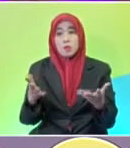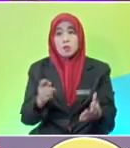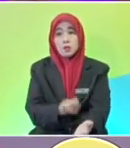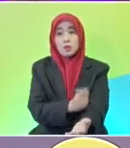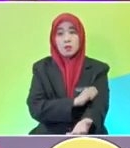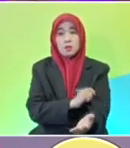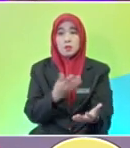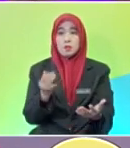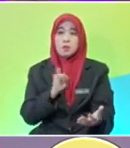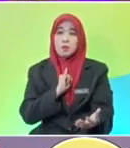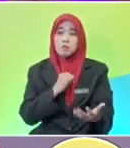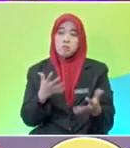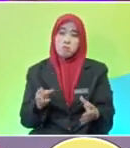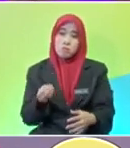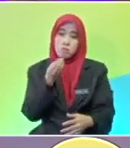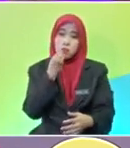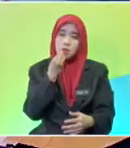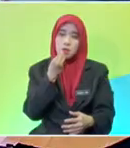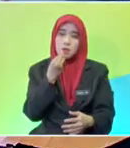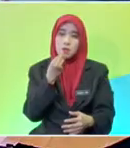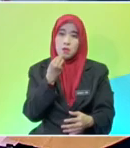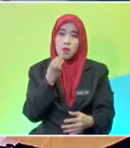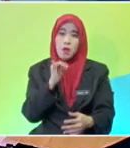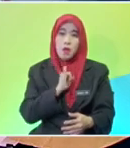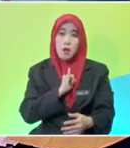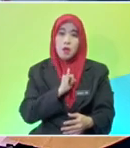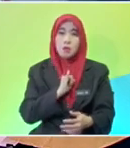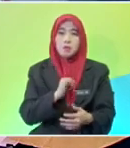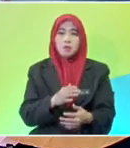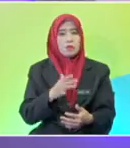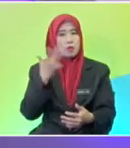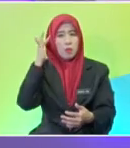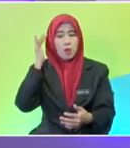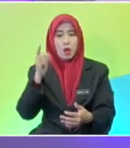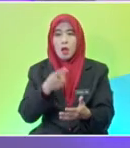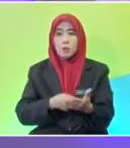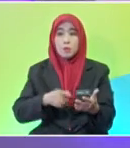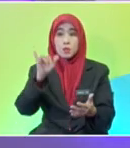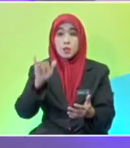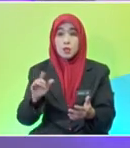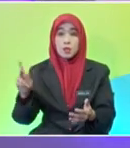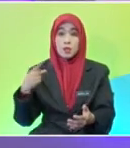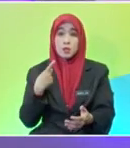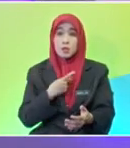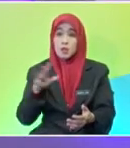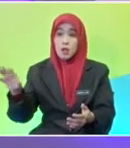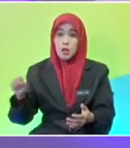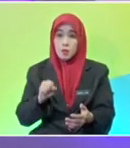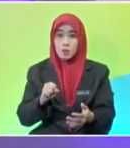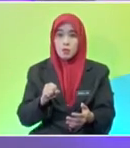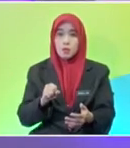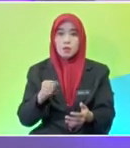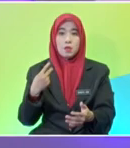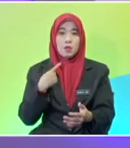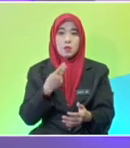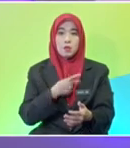not sure, teacher. Why do you think whatever so? Whatever we are taking in, the food we are taking in, right? It contains some minerals. I